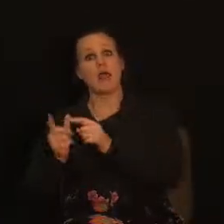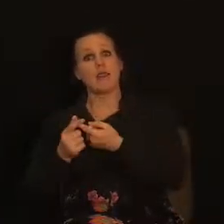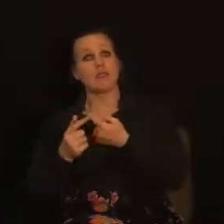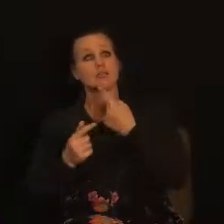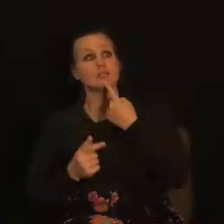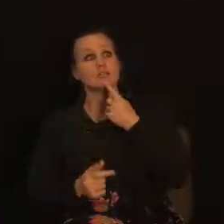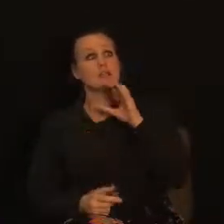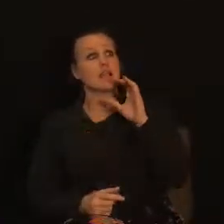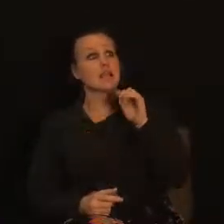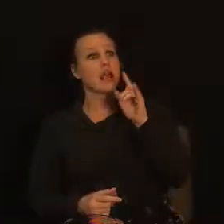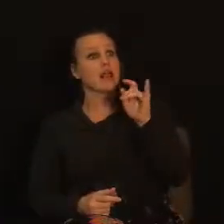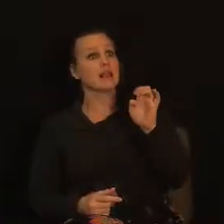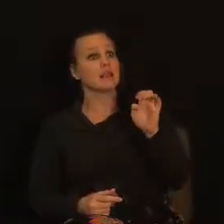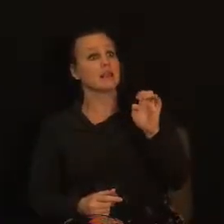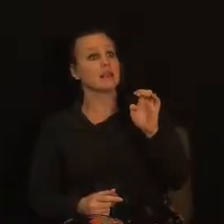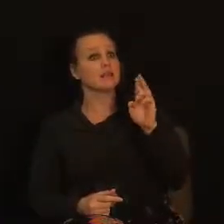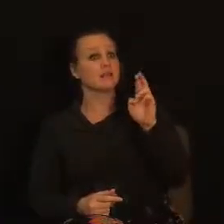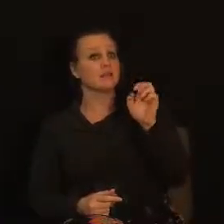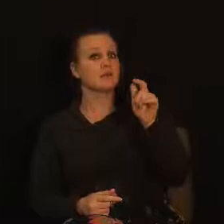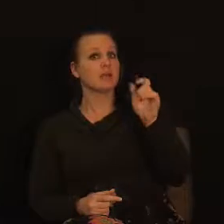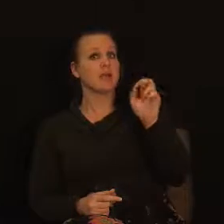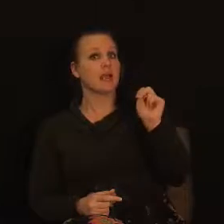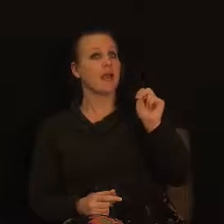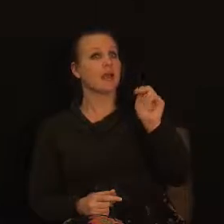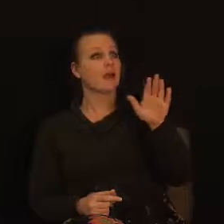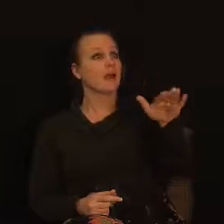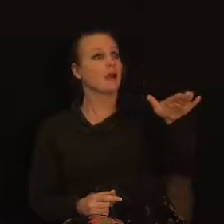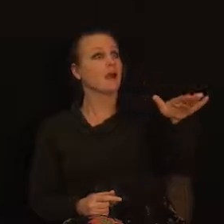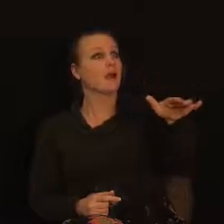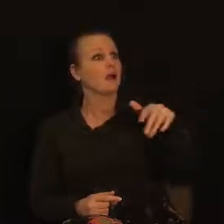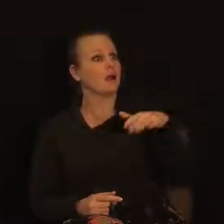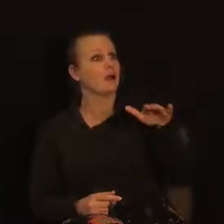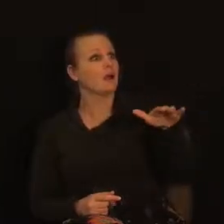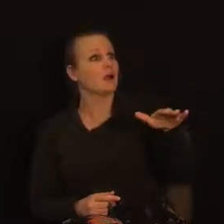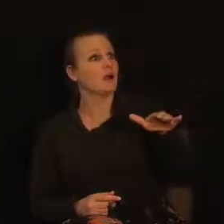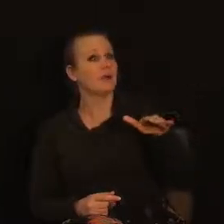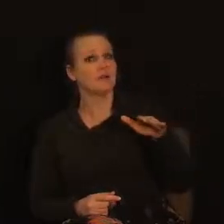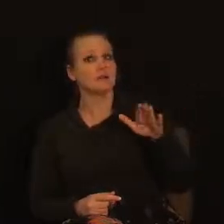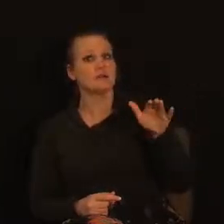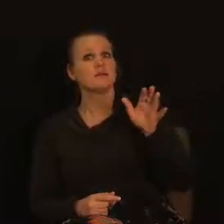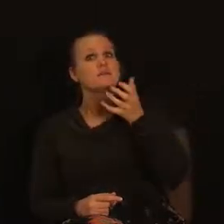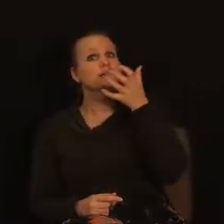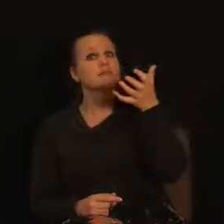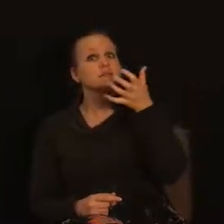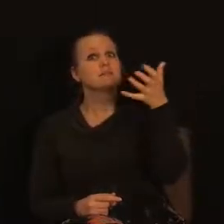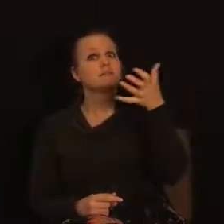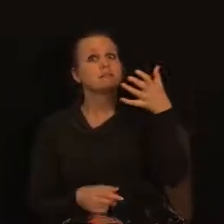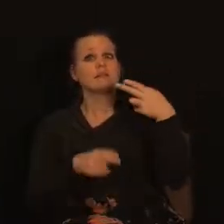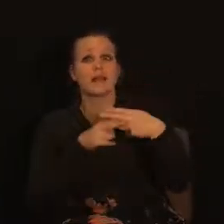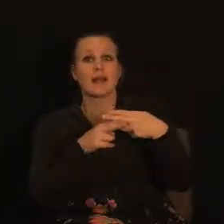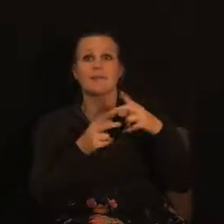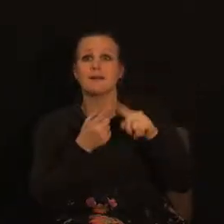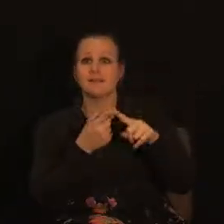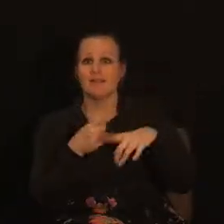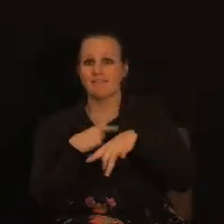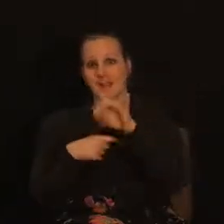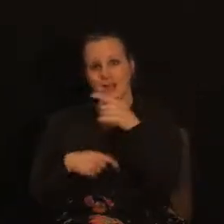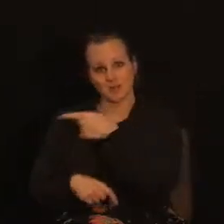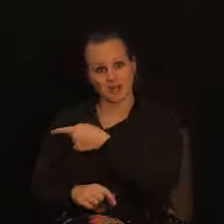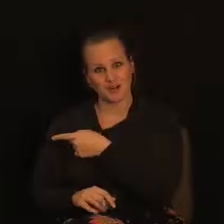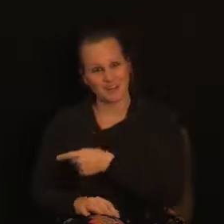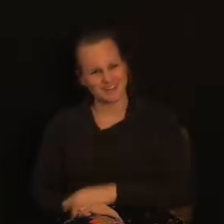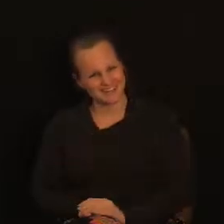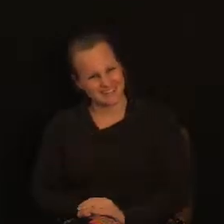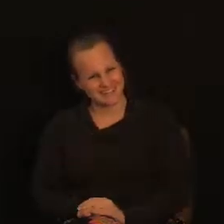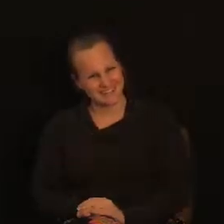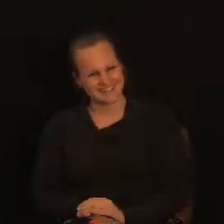Callie, Regan, whatever sister she's playing with, Callie, Regan, until they find her. So